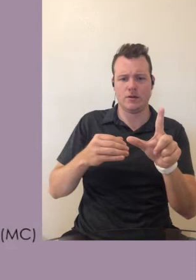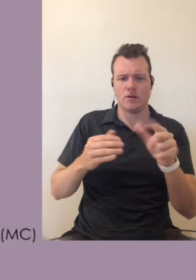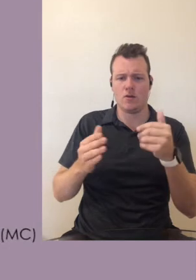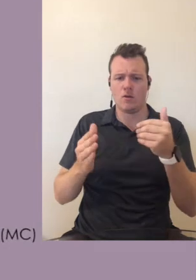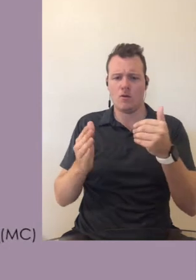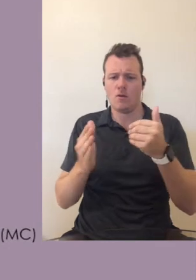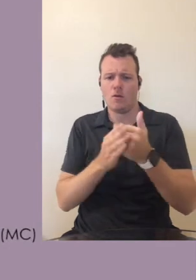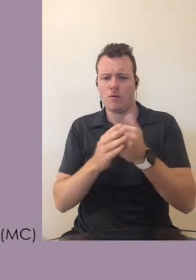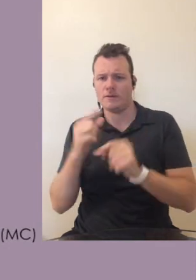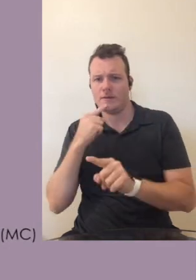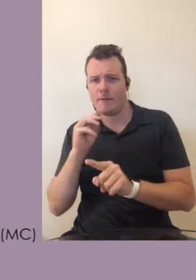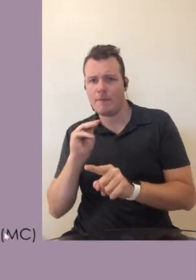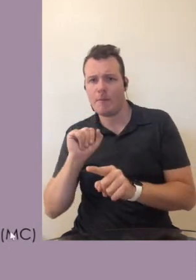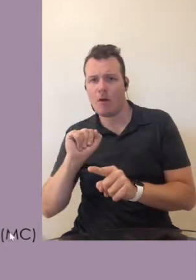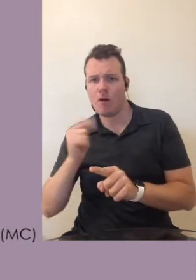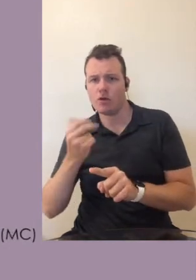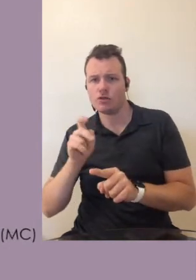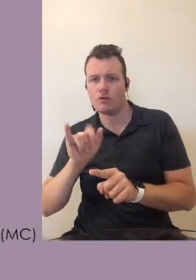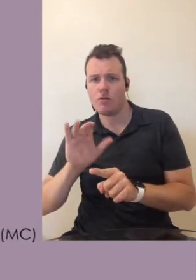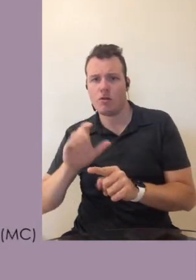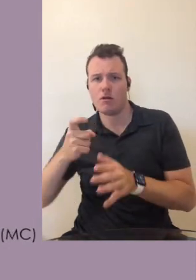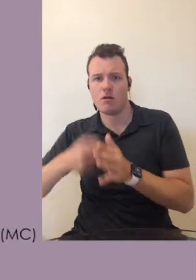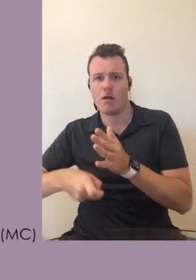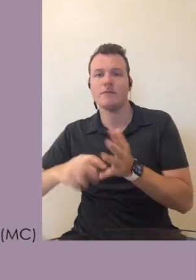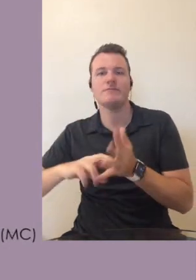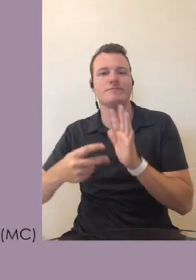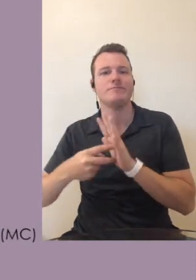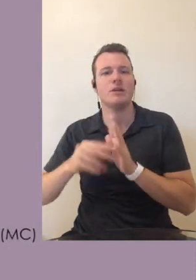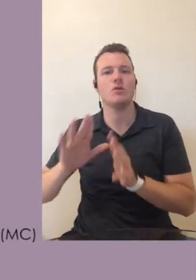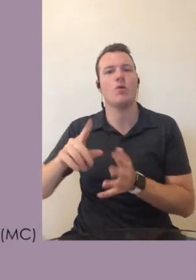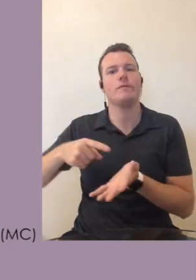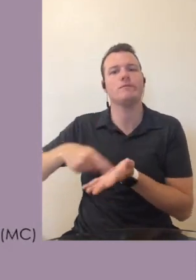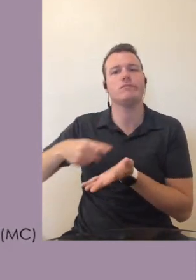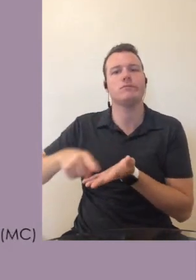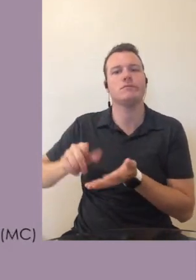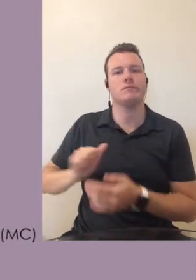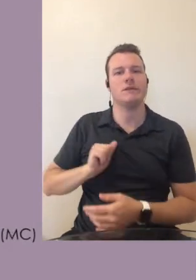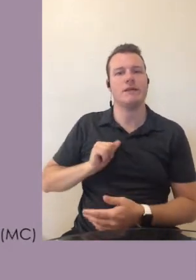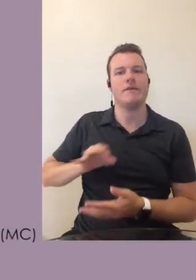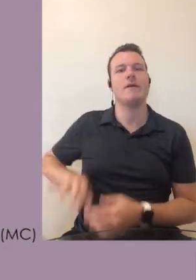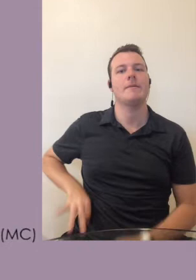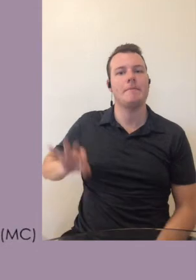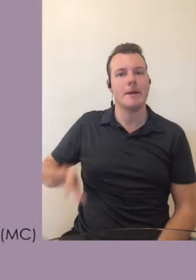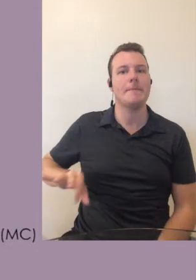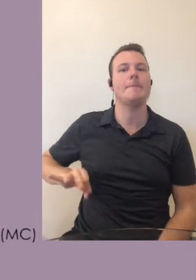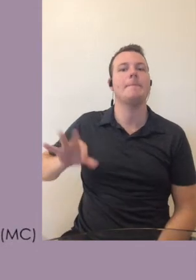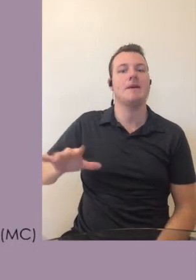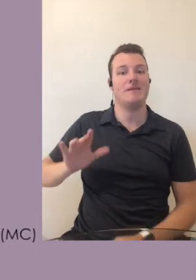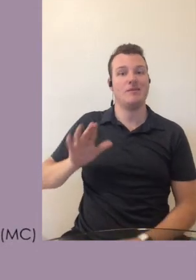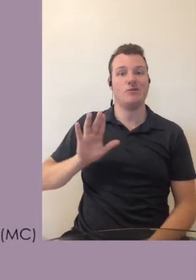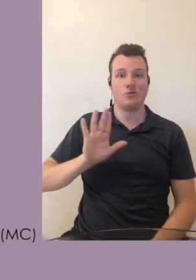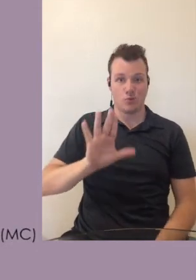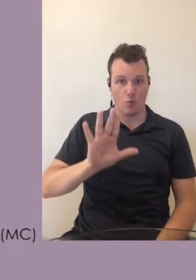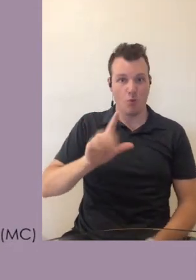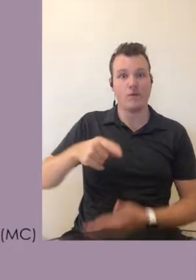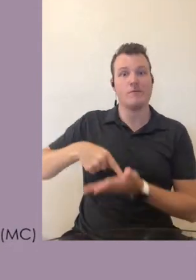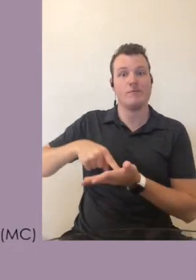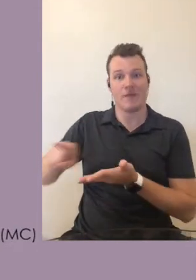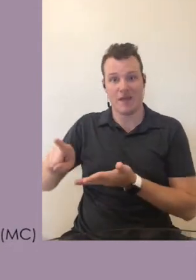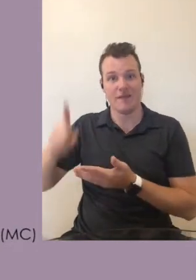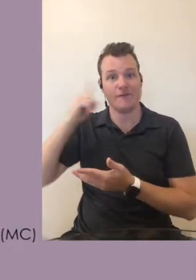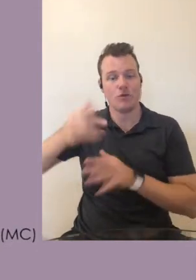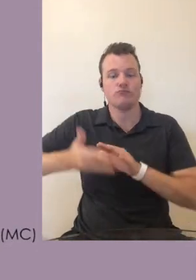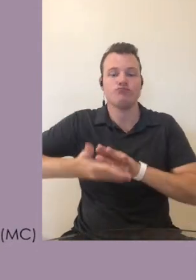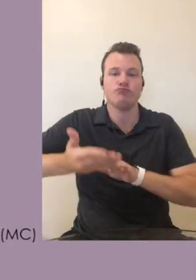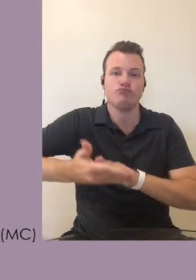marginal cost. So marginal costs are your expenses. This is the price that you're paying in order